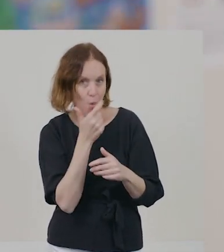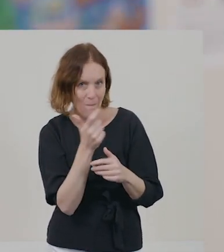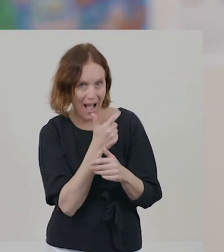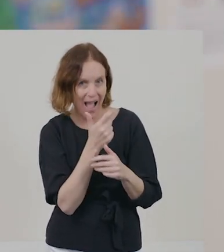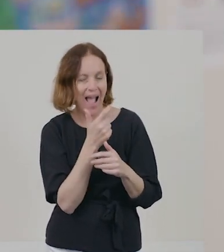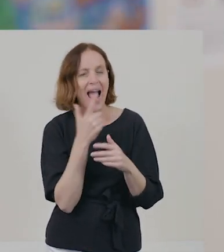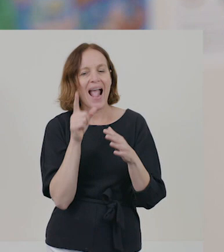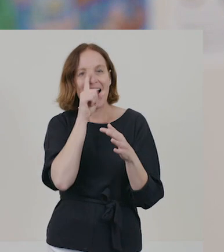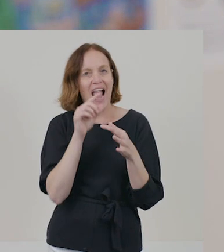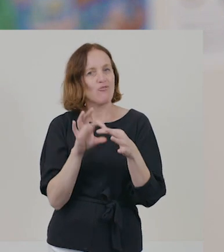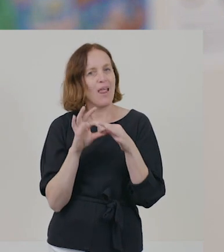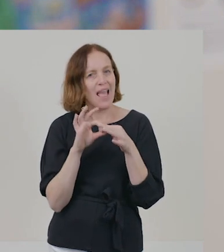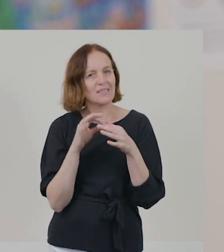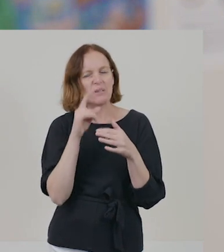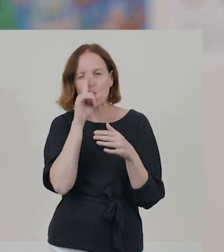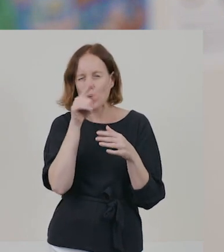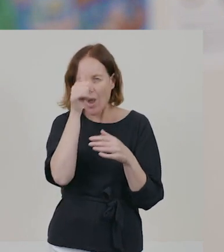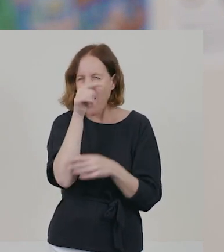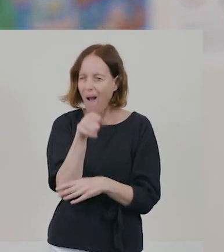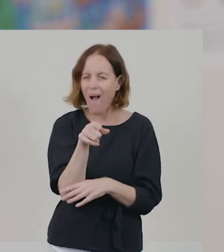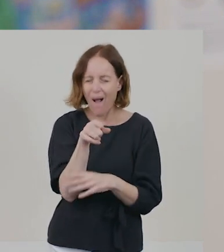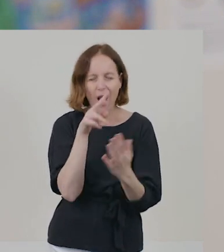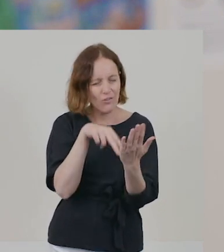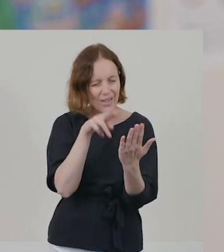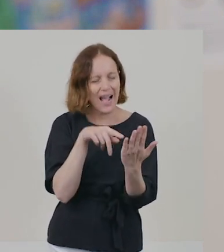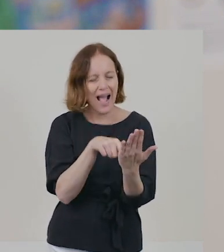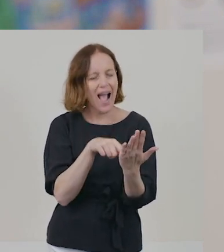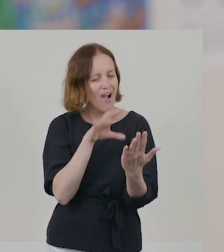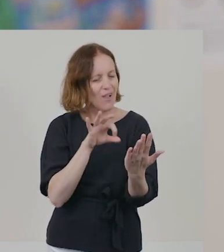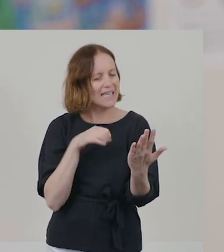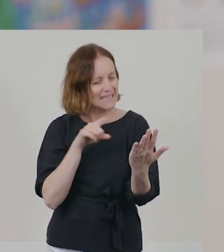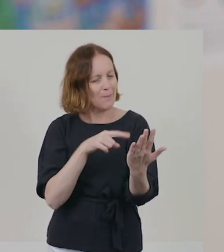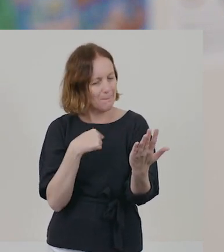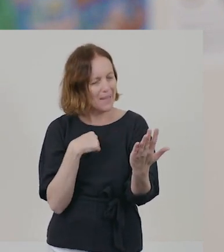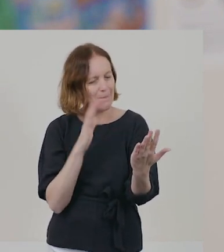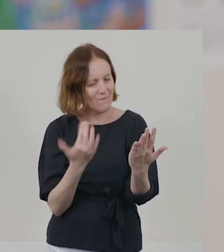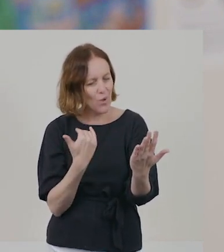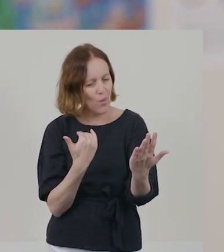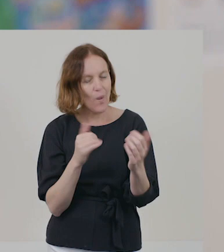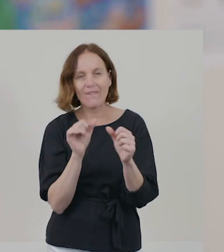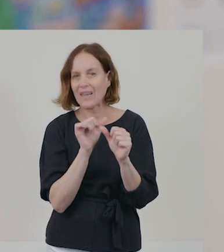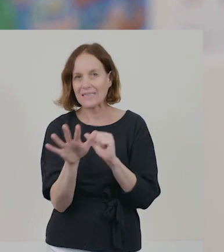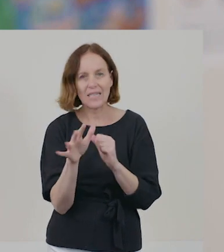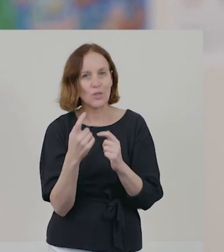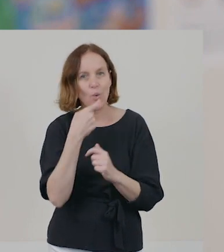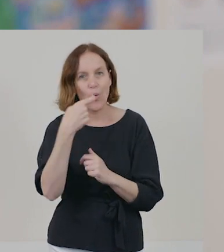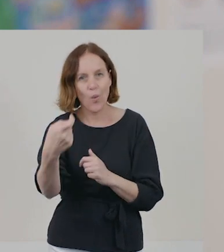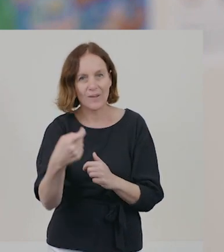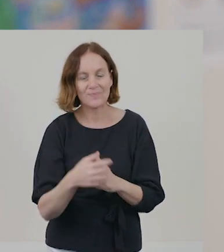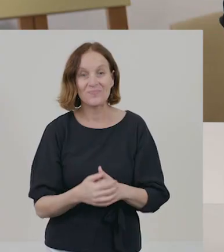humour is that it is relatable. Your readers will immediately connect with it. It's a fantastic